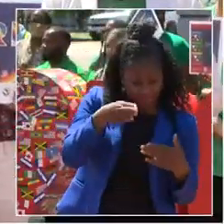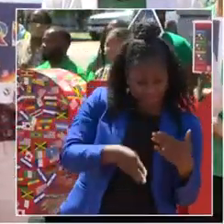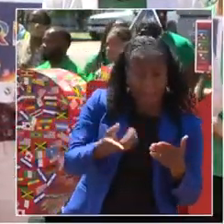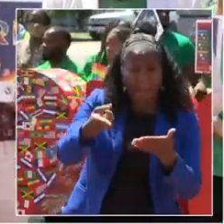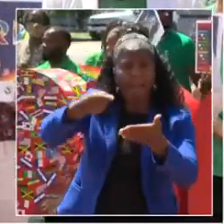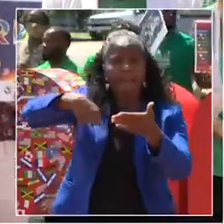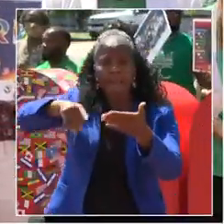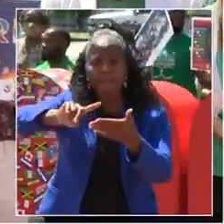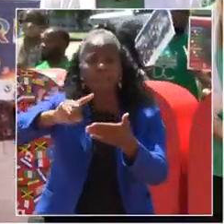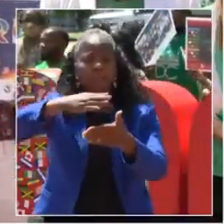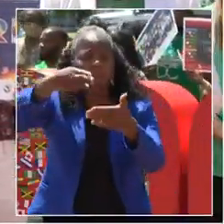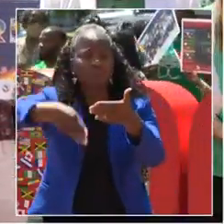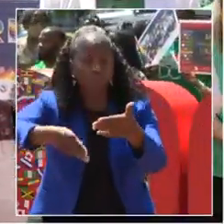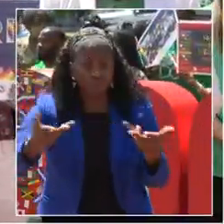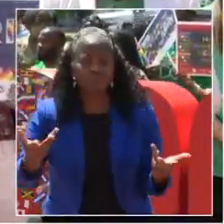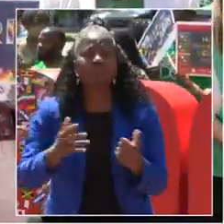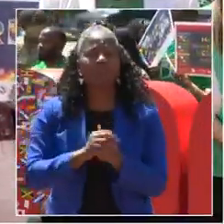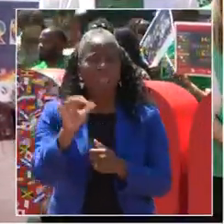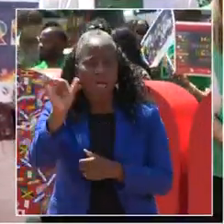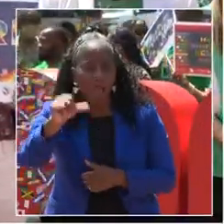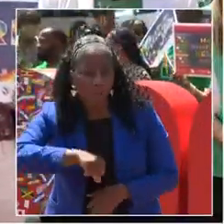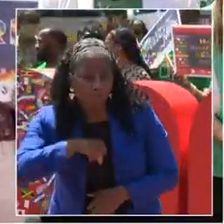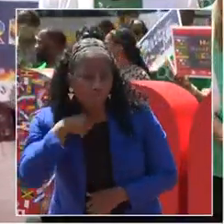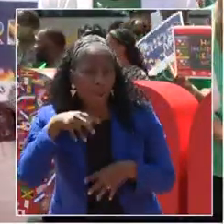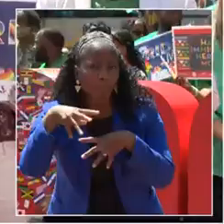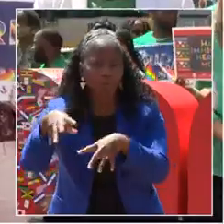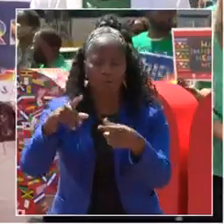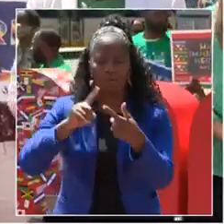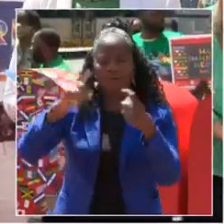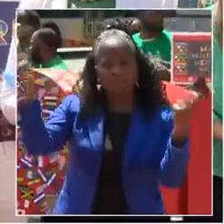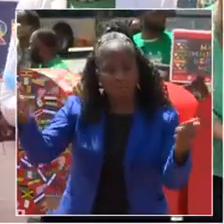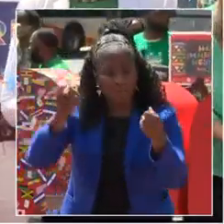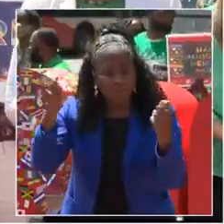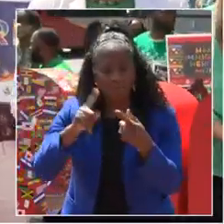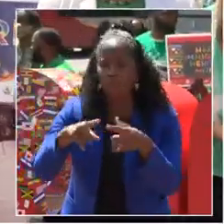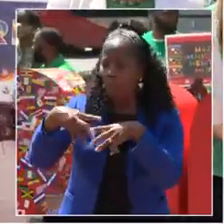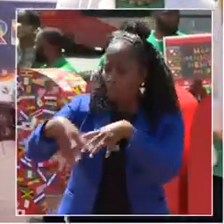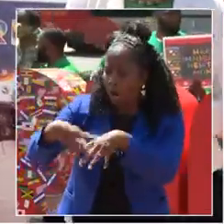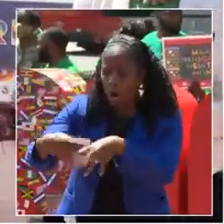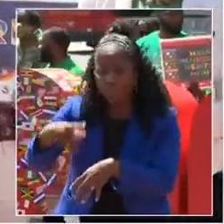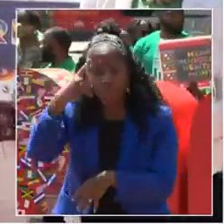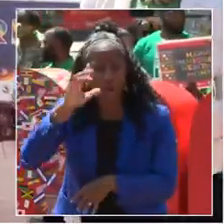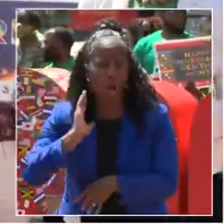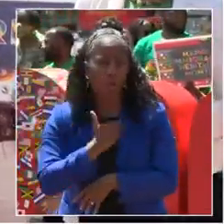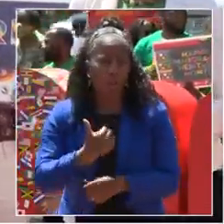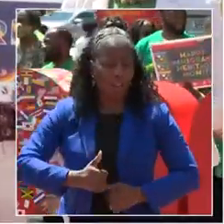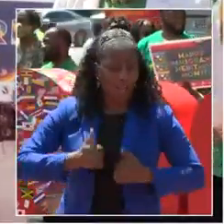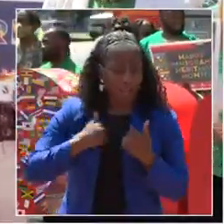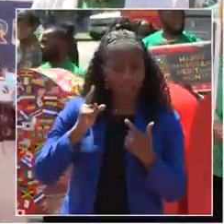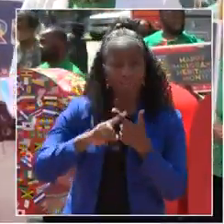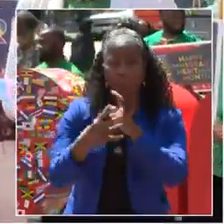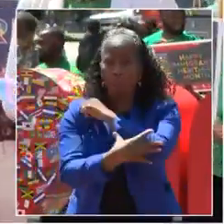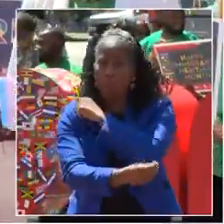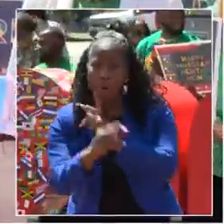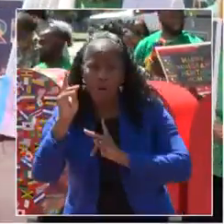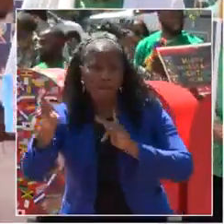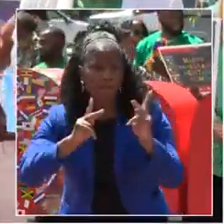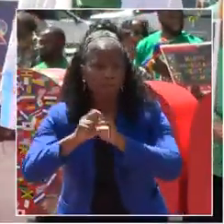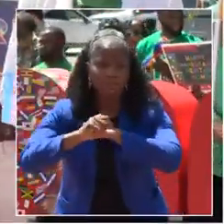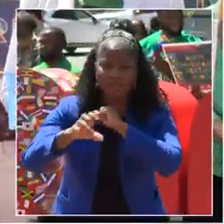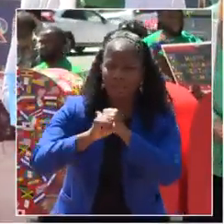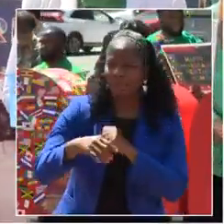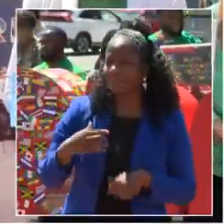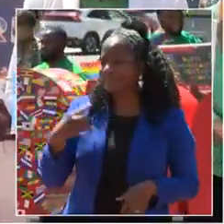attend events such as the Pride Parade and Festival, March for Our Lives, the Poor People's Campaign, Something in the Water, the